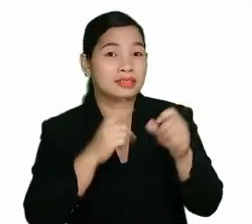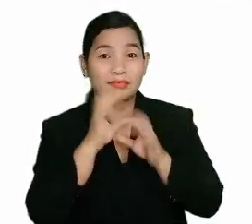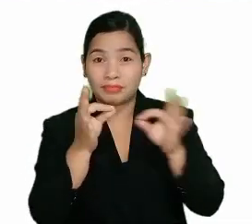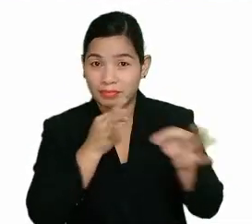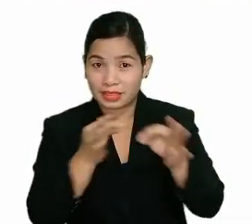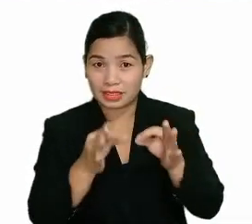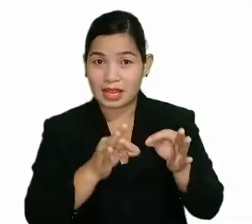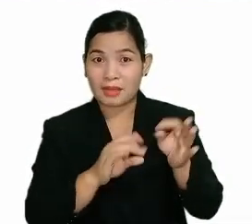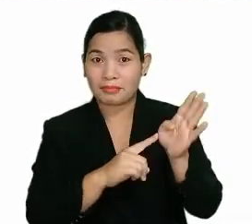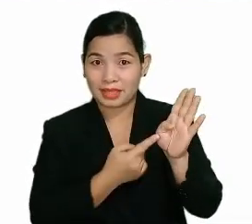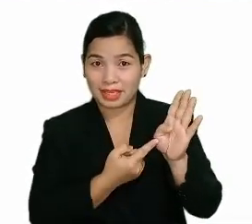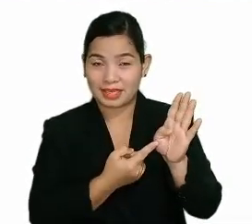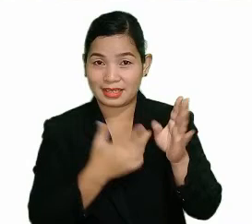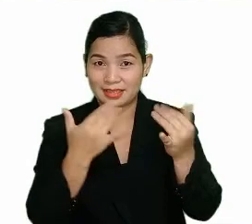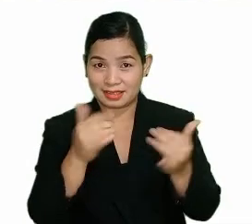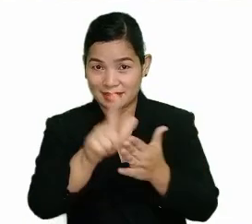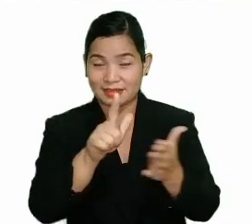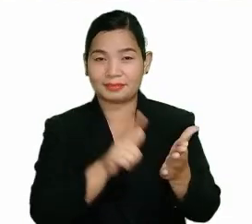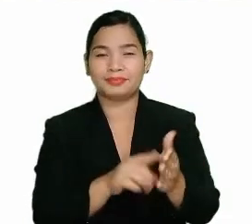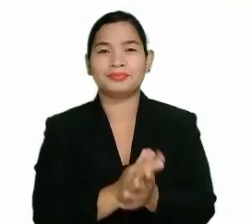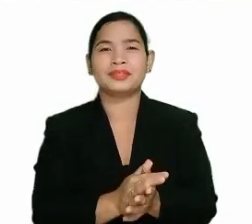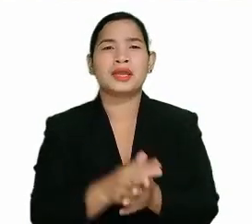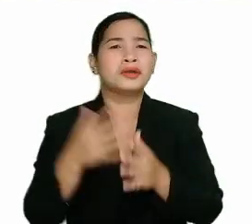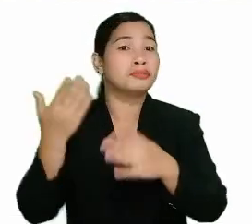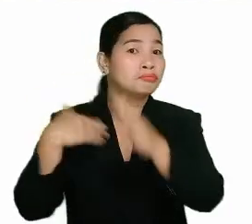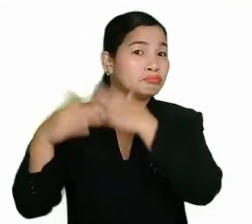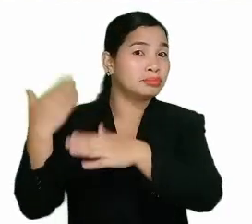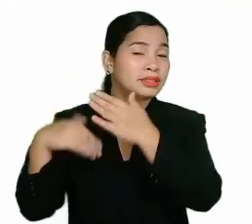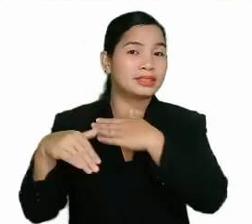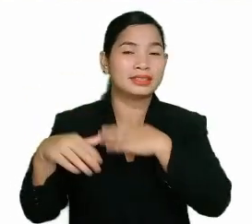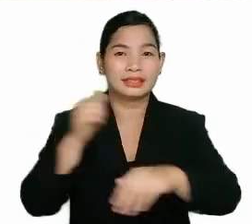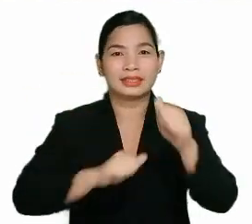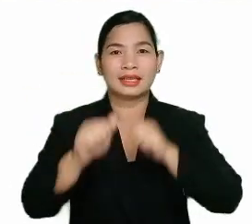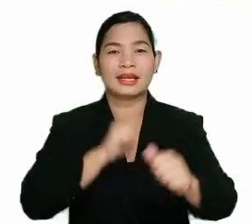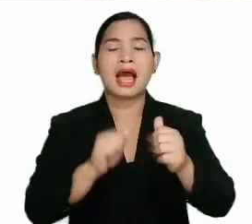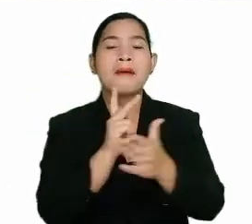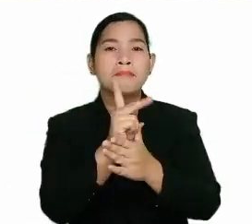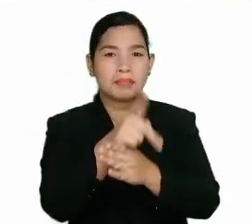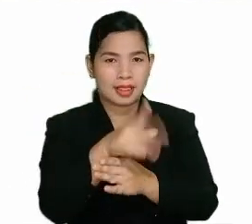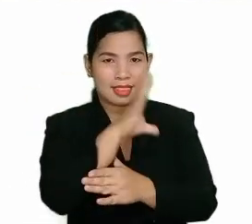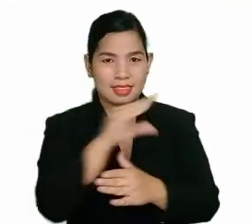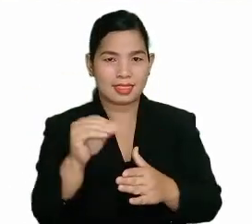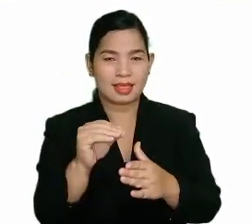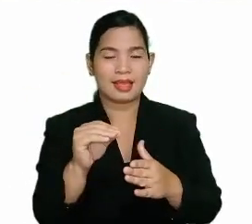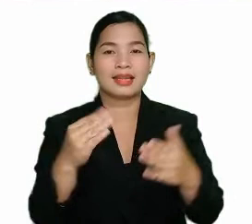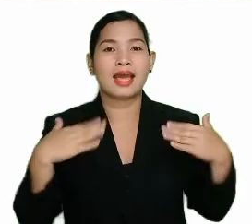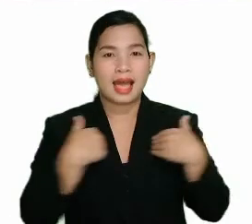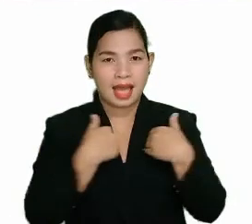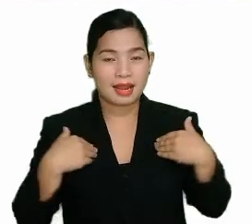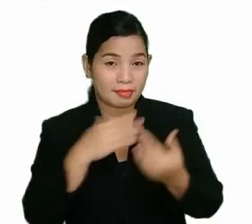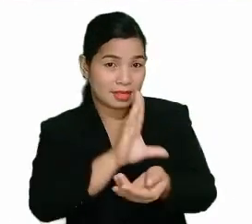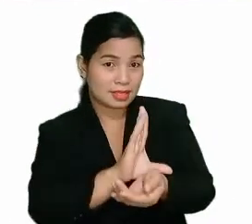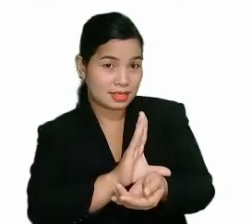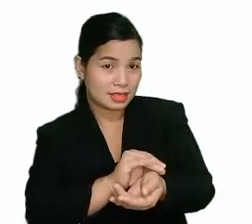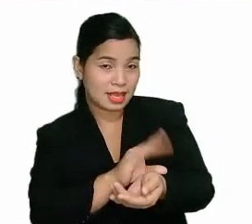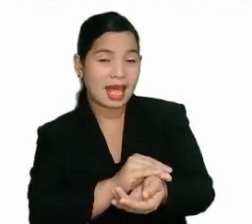session. As we have discovered from the previous activity, plant and animal cells have